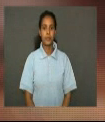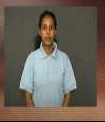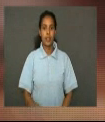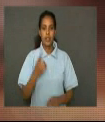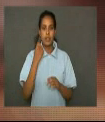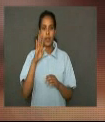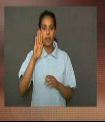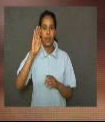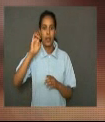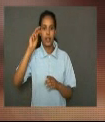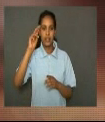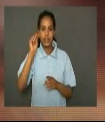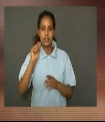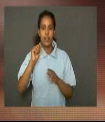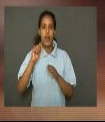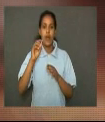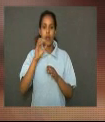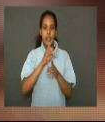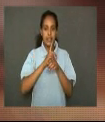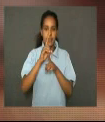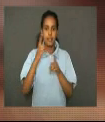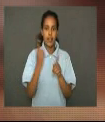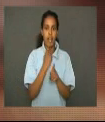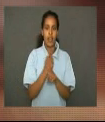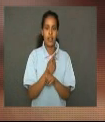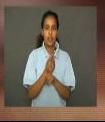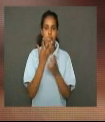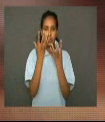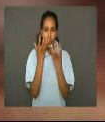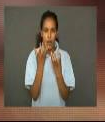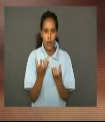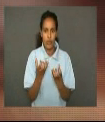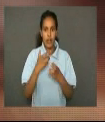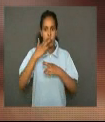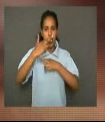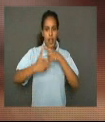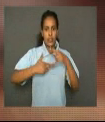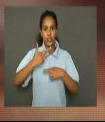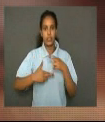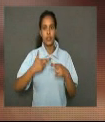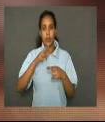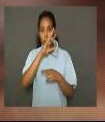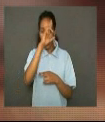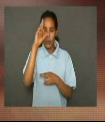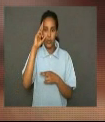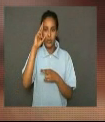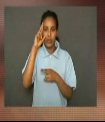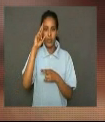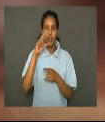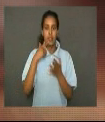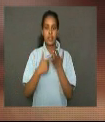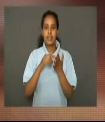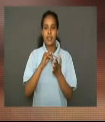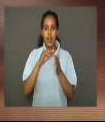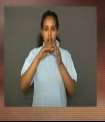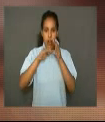The bent orientation creates slower reactions because of its